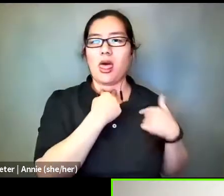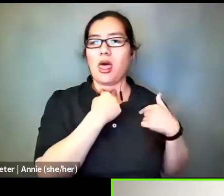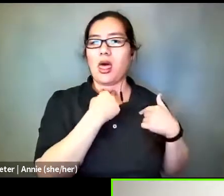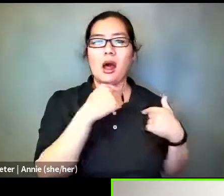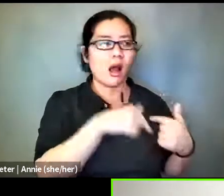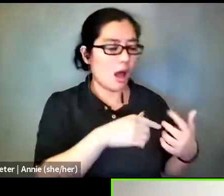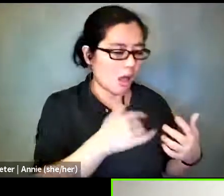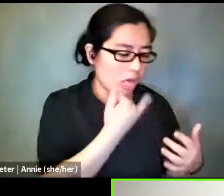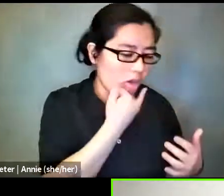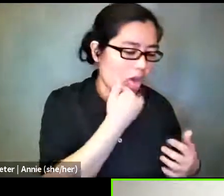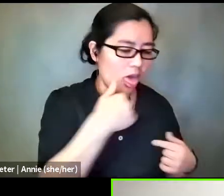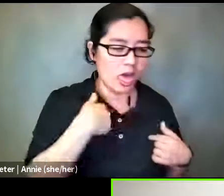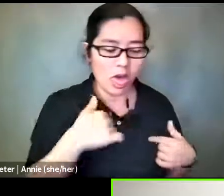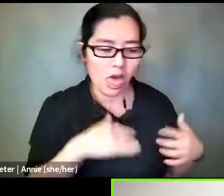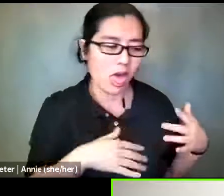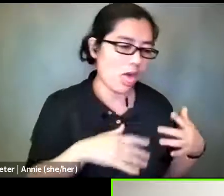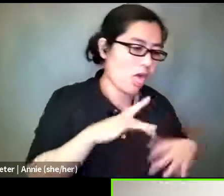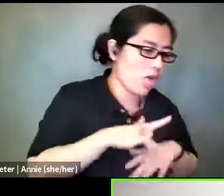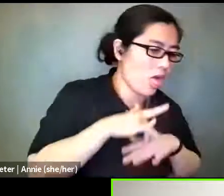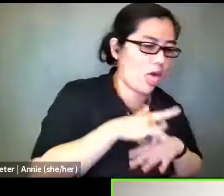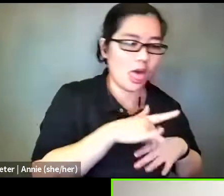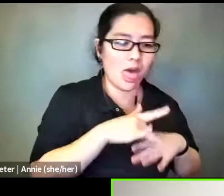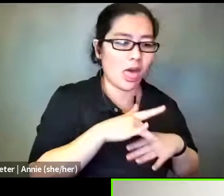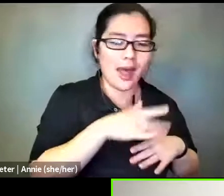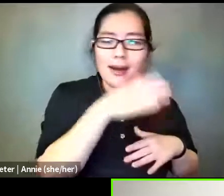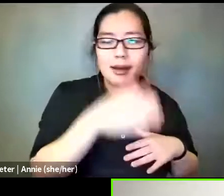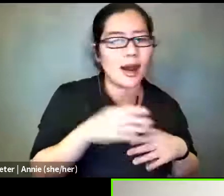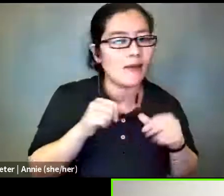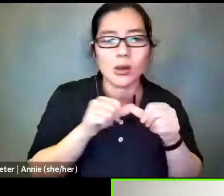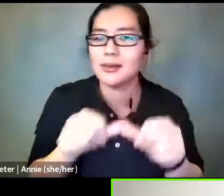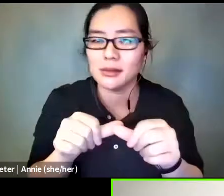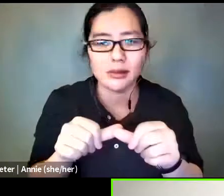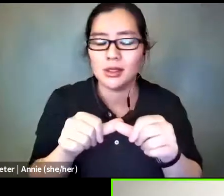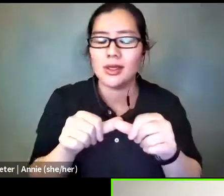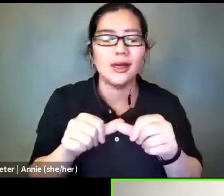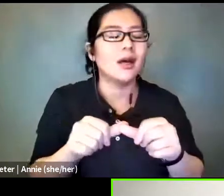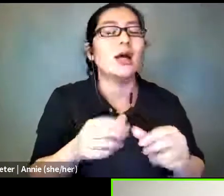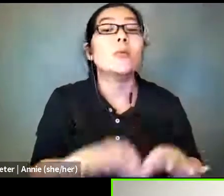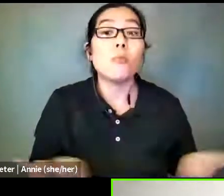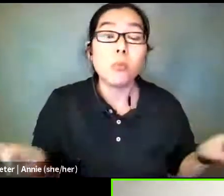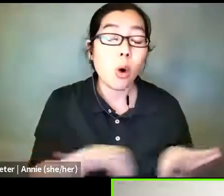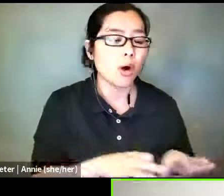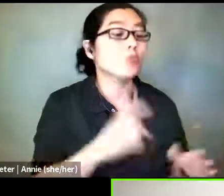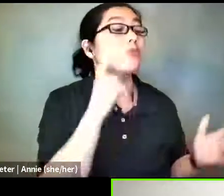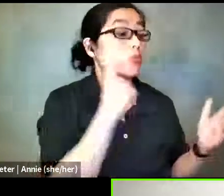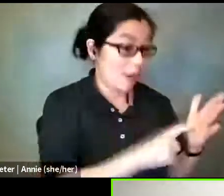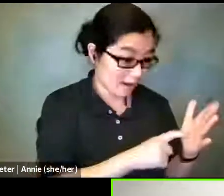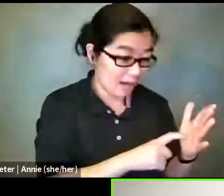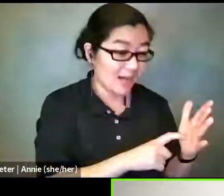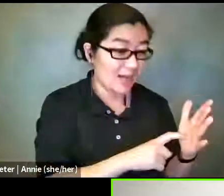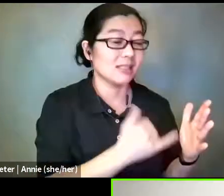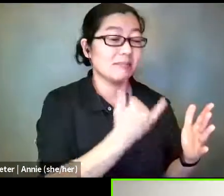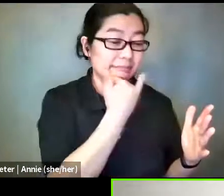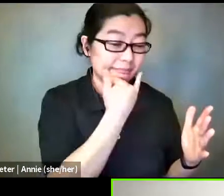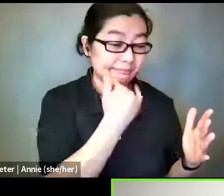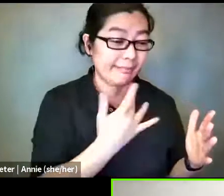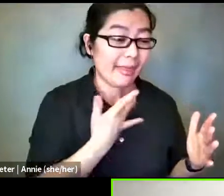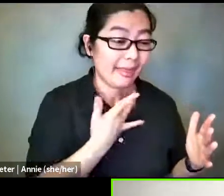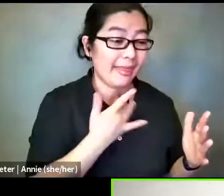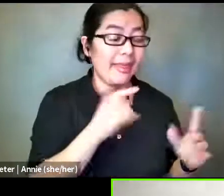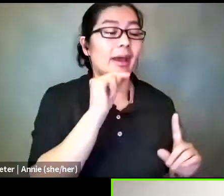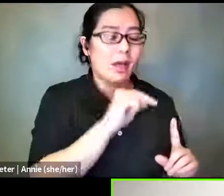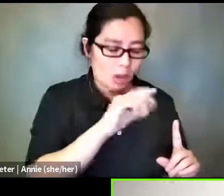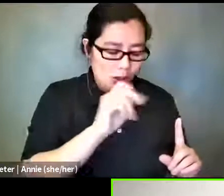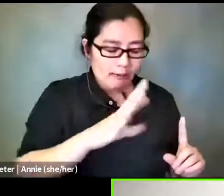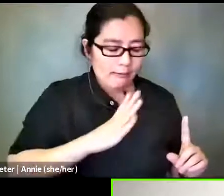it. And then you're like, okay, now what do I do? How do I address this thing? Are there folks I need to